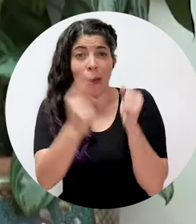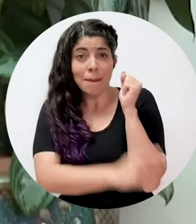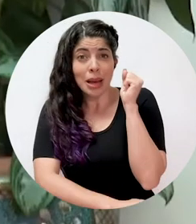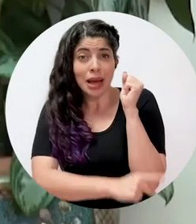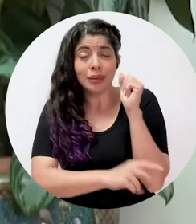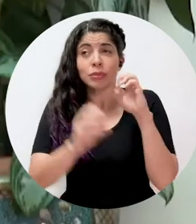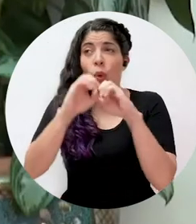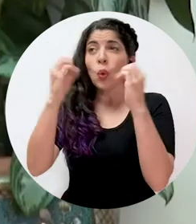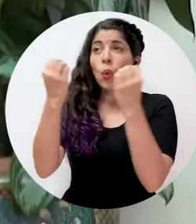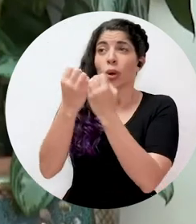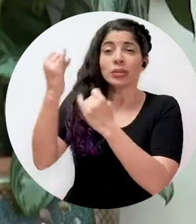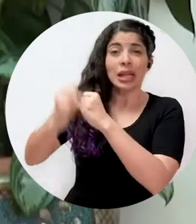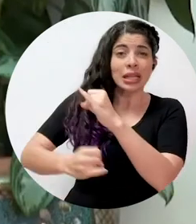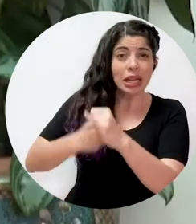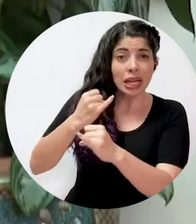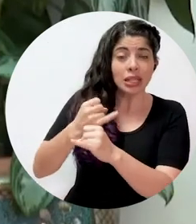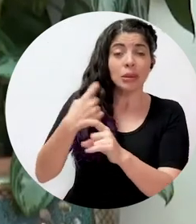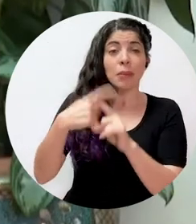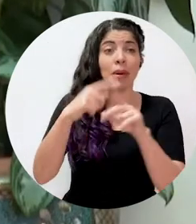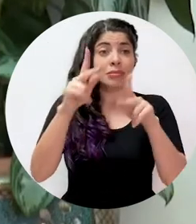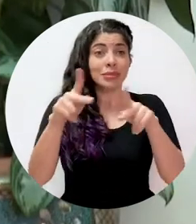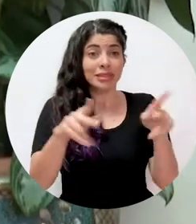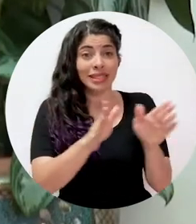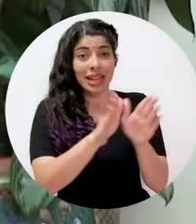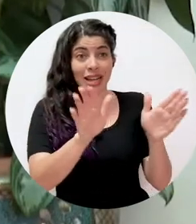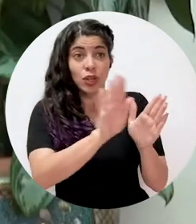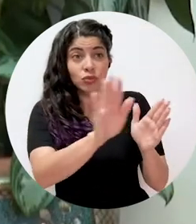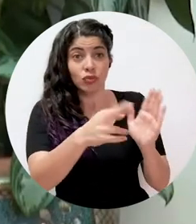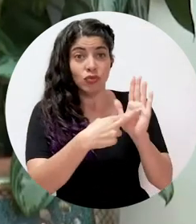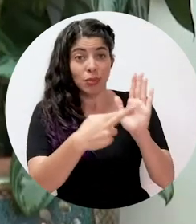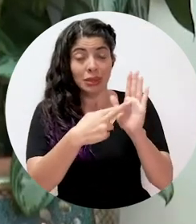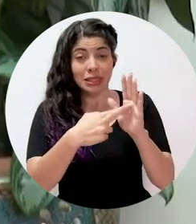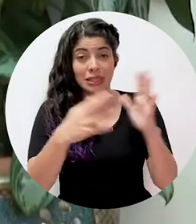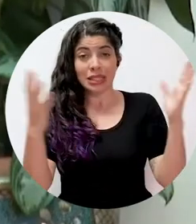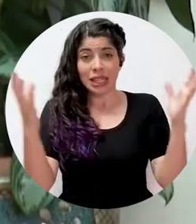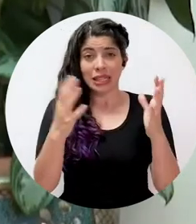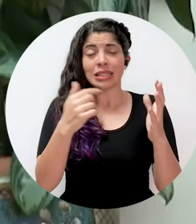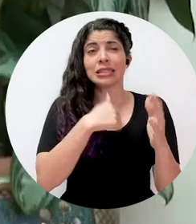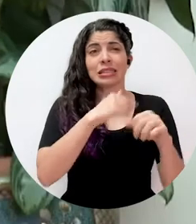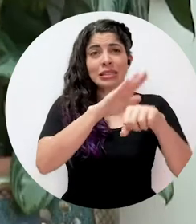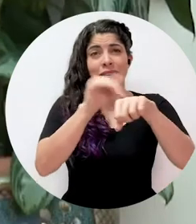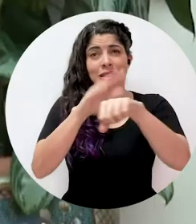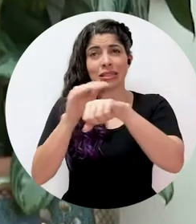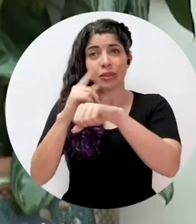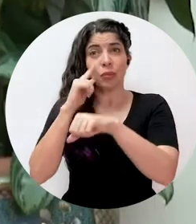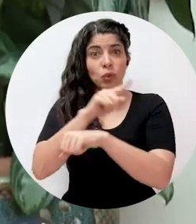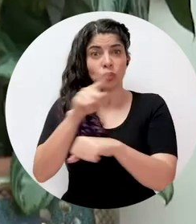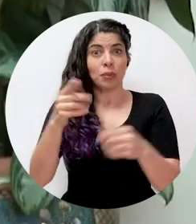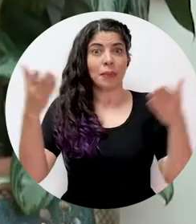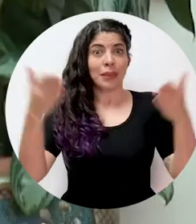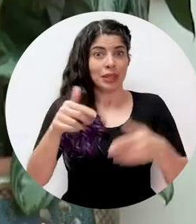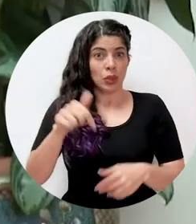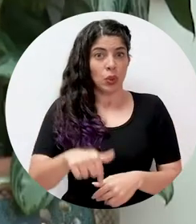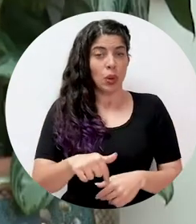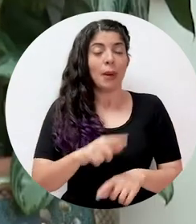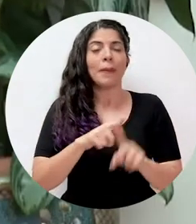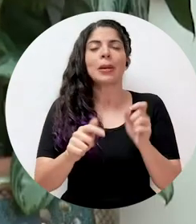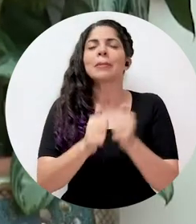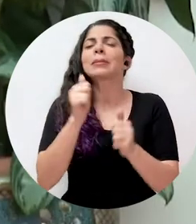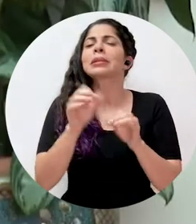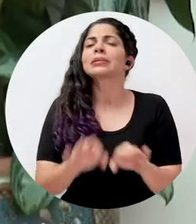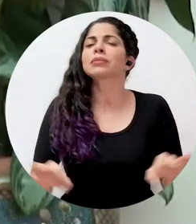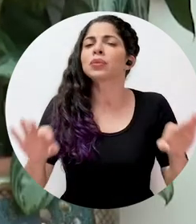countries, international organizations, and civil society representatives for their presence today, but